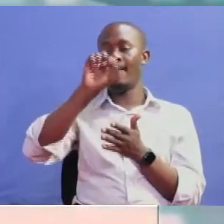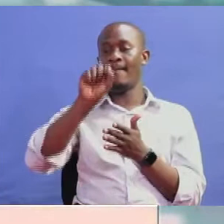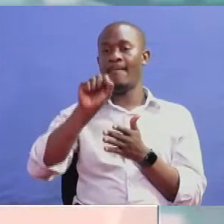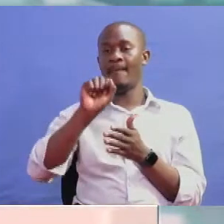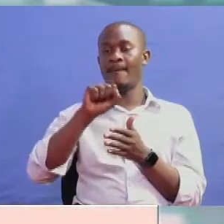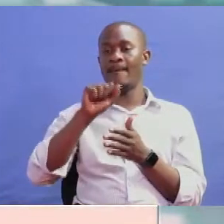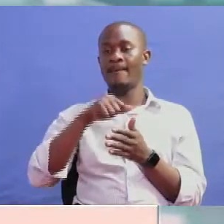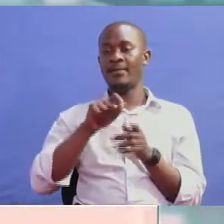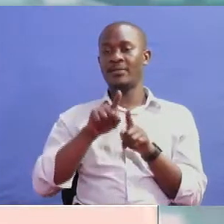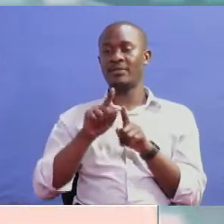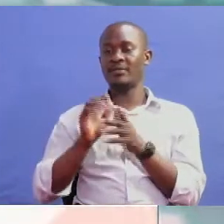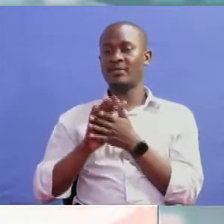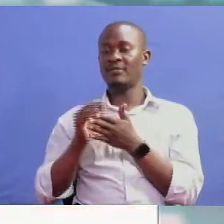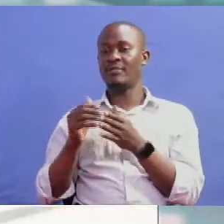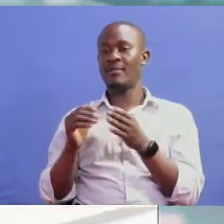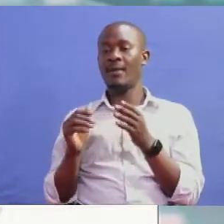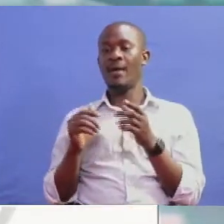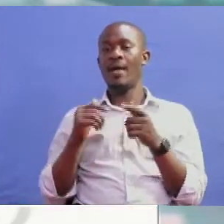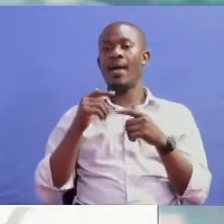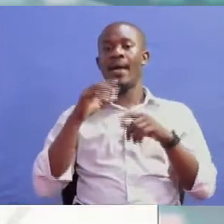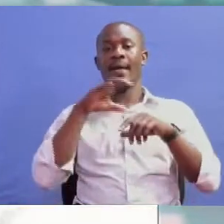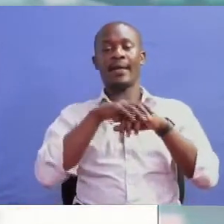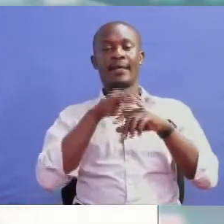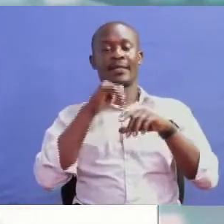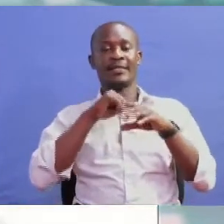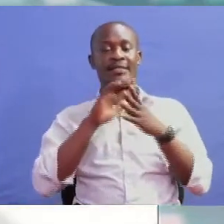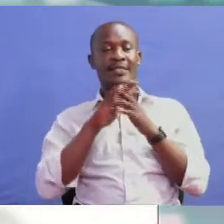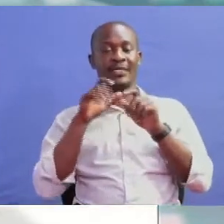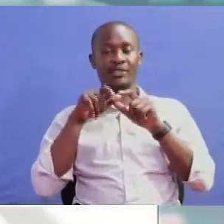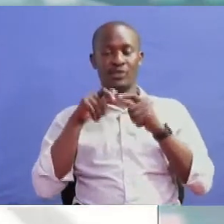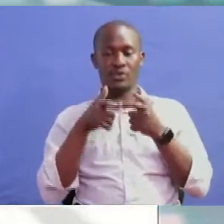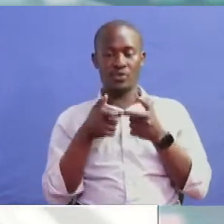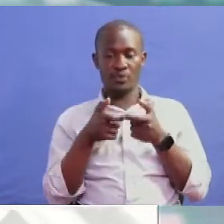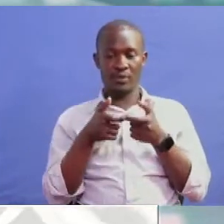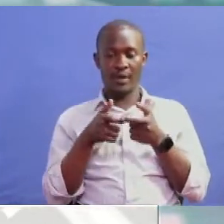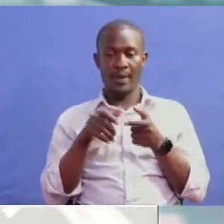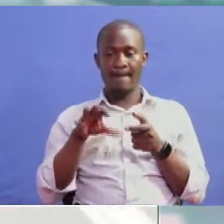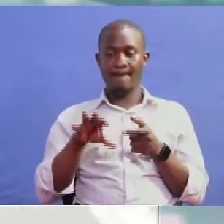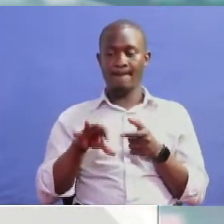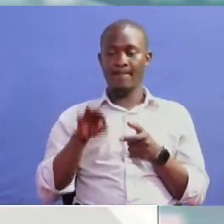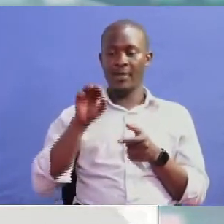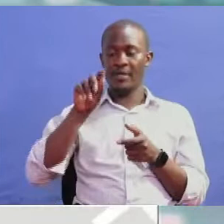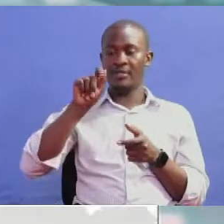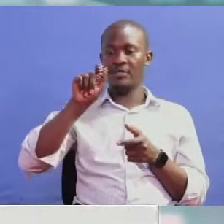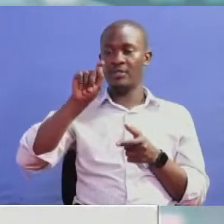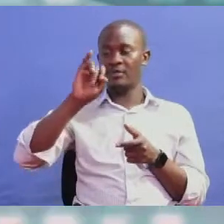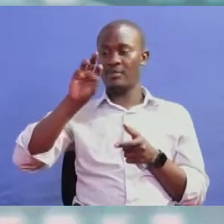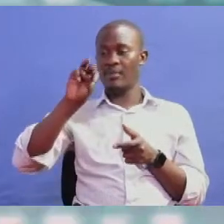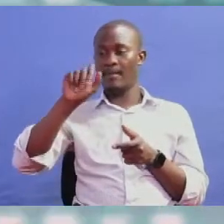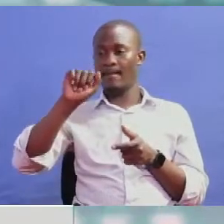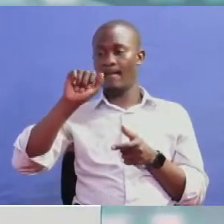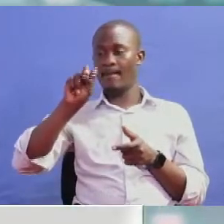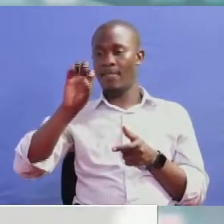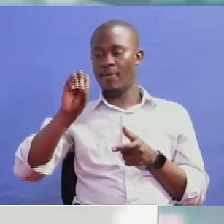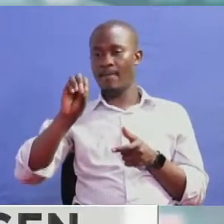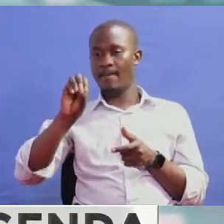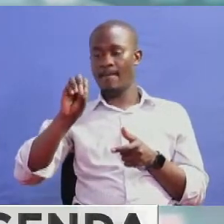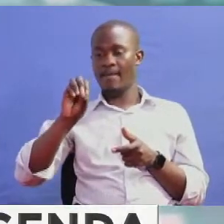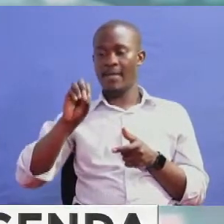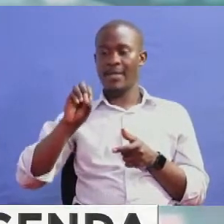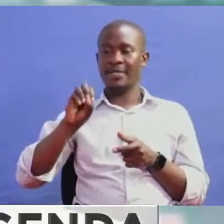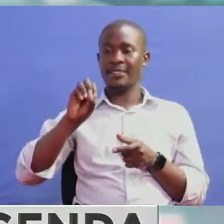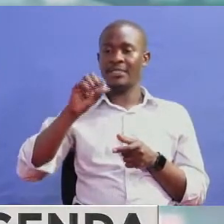you can always reach us on our social media handles, Pikitemu at Gmail, Pikitemu